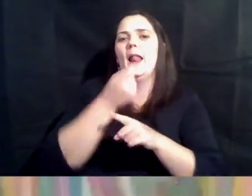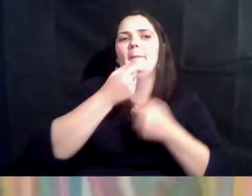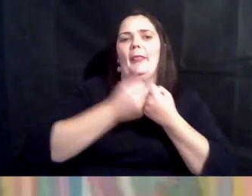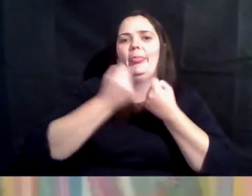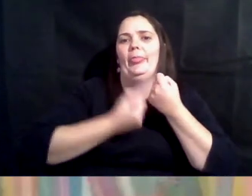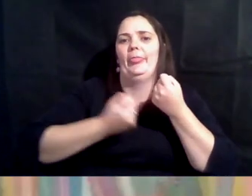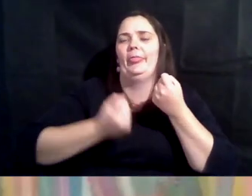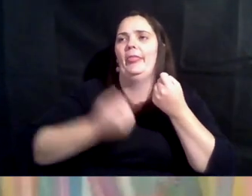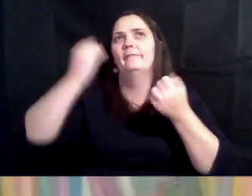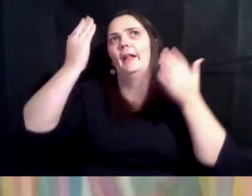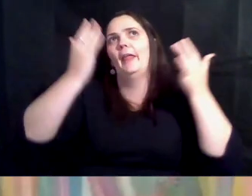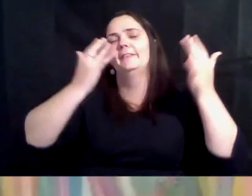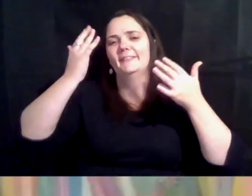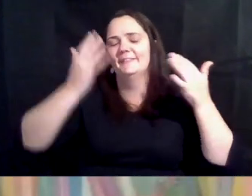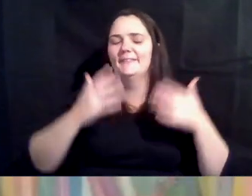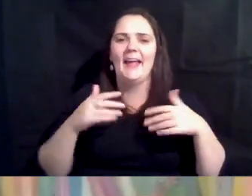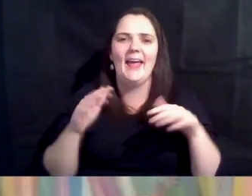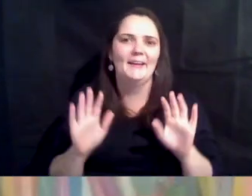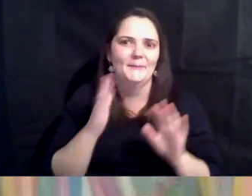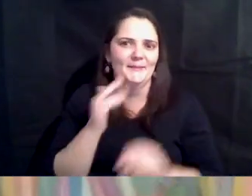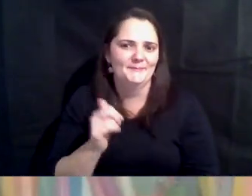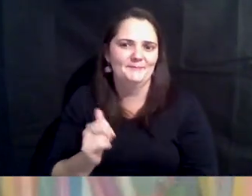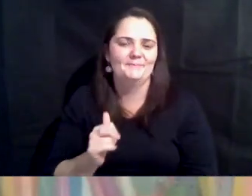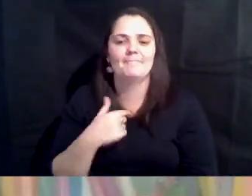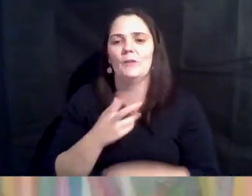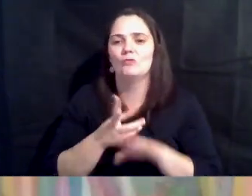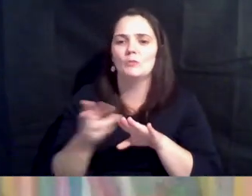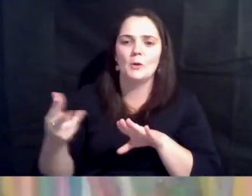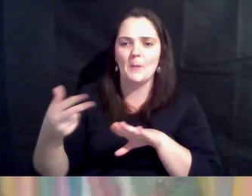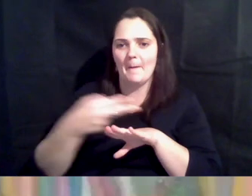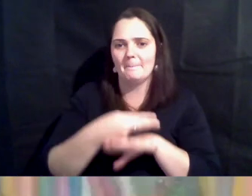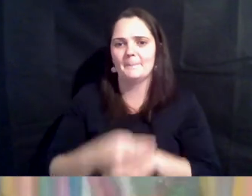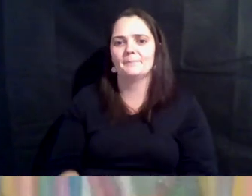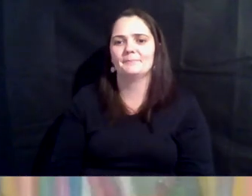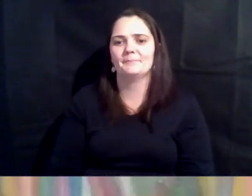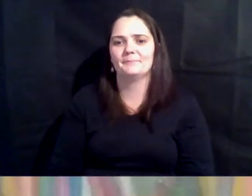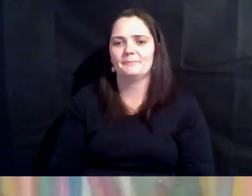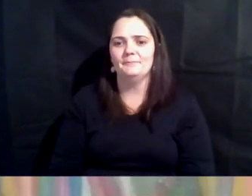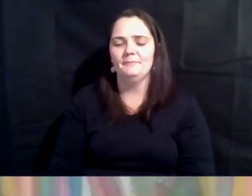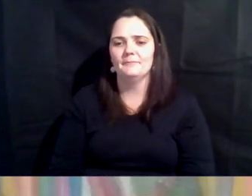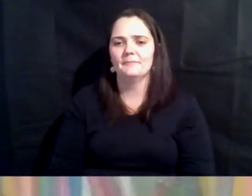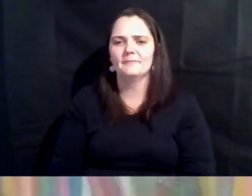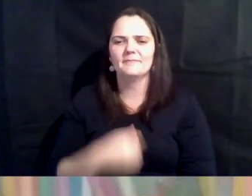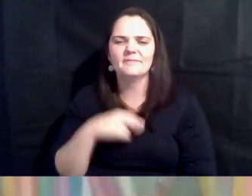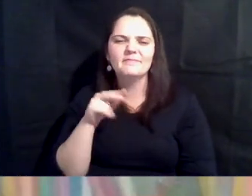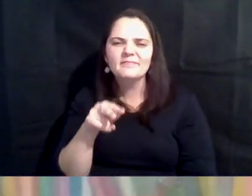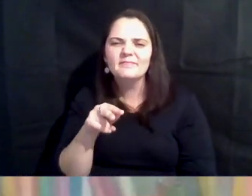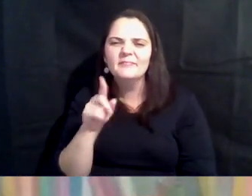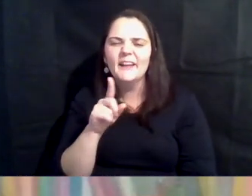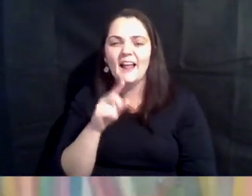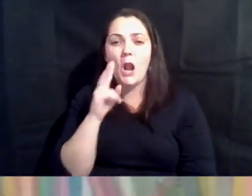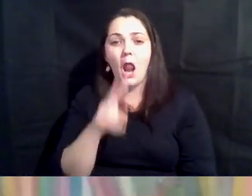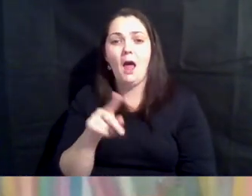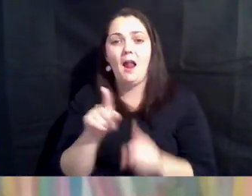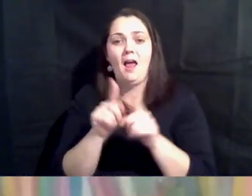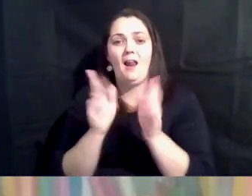have. Here we go. Okay, I'm going to cut out some of these plants now. Chopping that up. I've got a little lettuce here, it seems. I